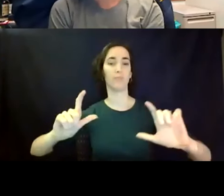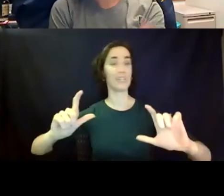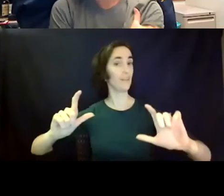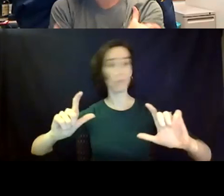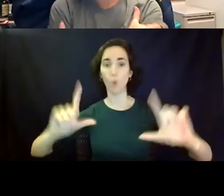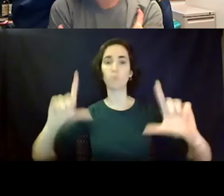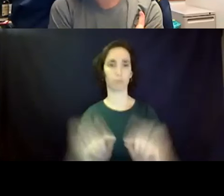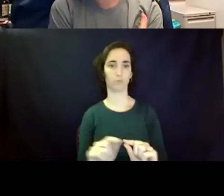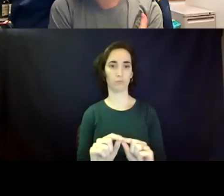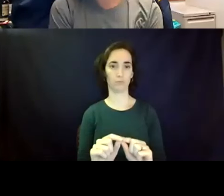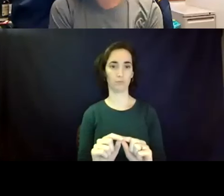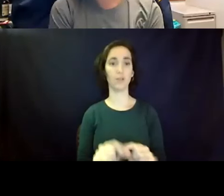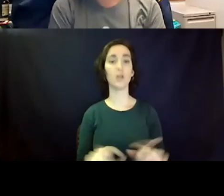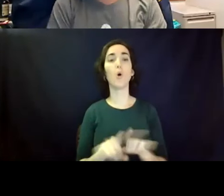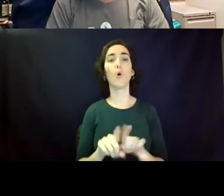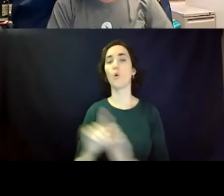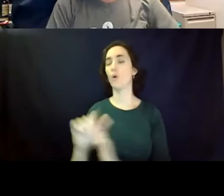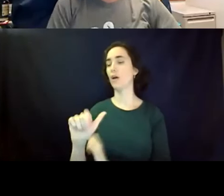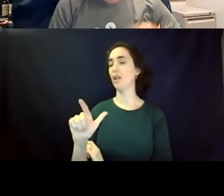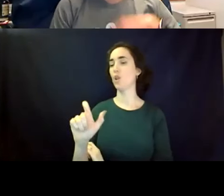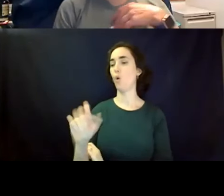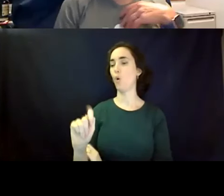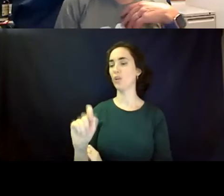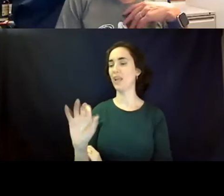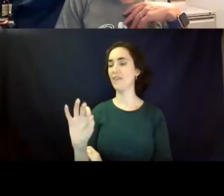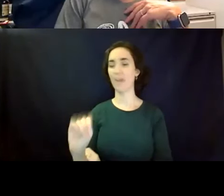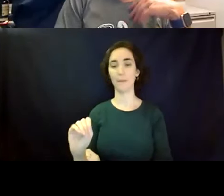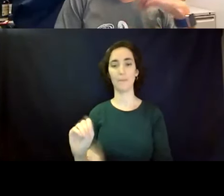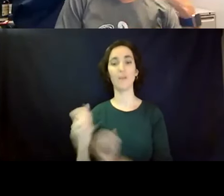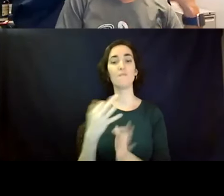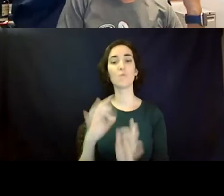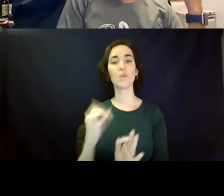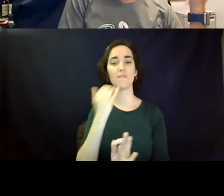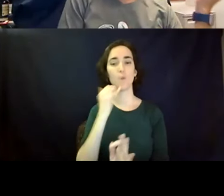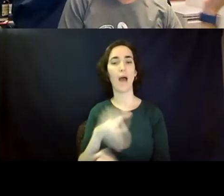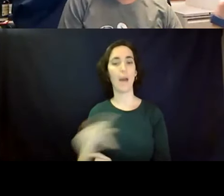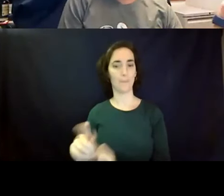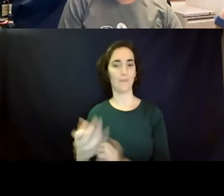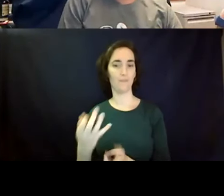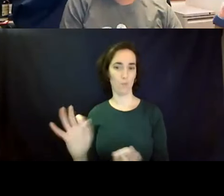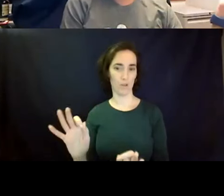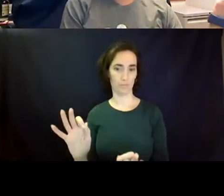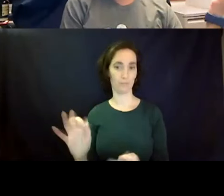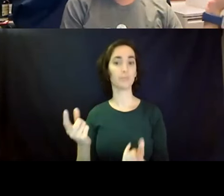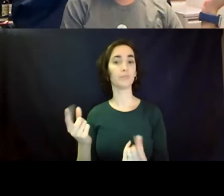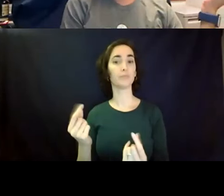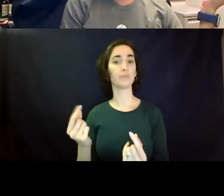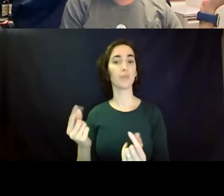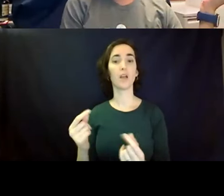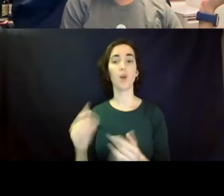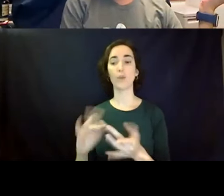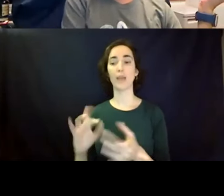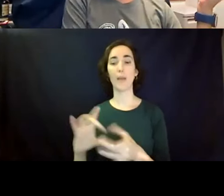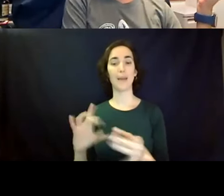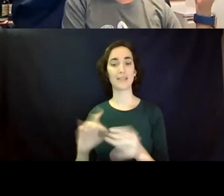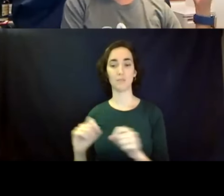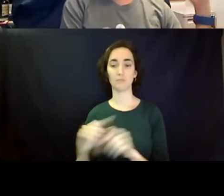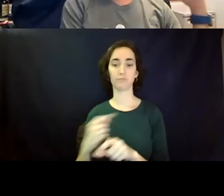FM. You can download this free app for your phone. It transmits digital messages based on